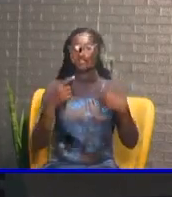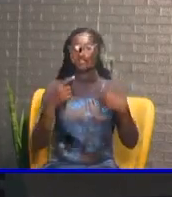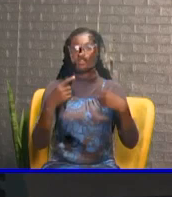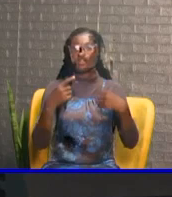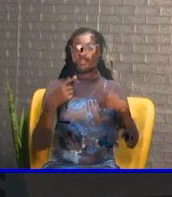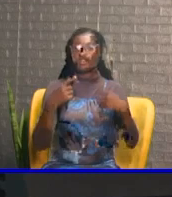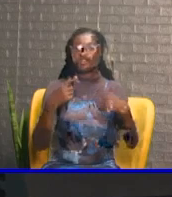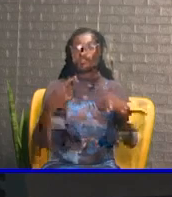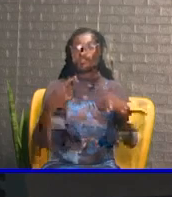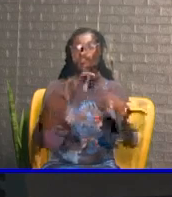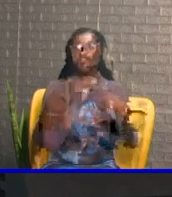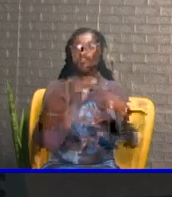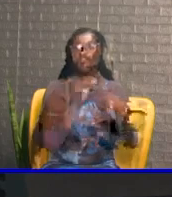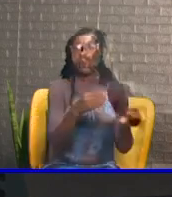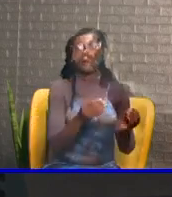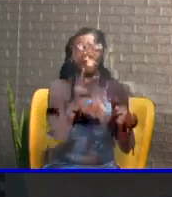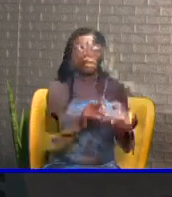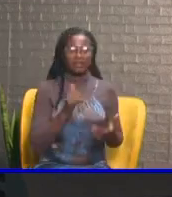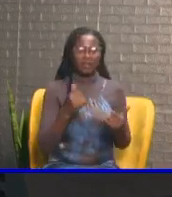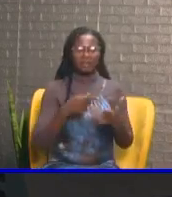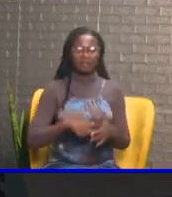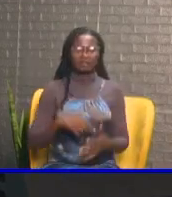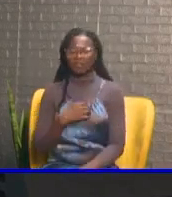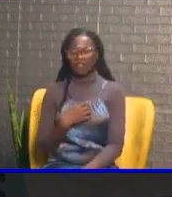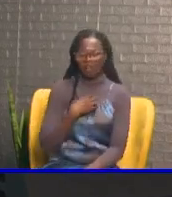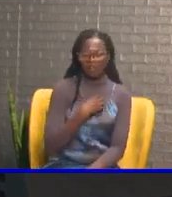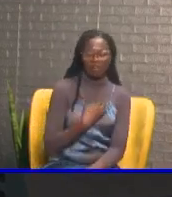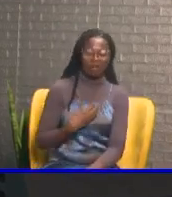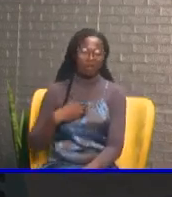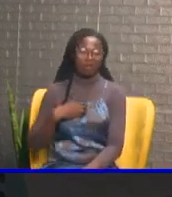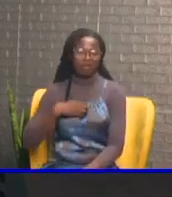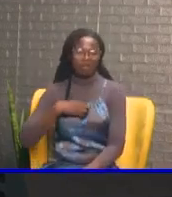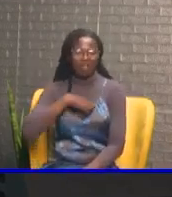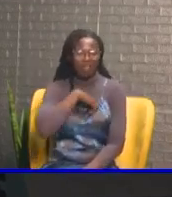so, you are, this is just a transactional thing.